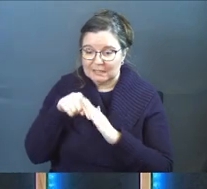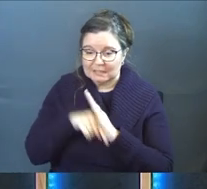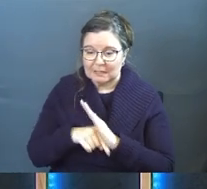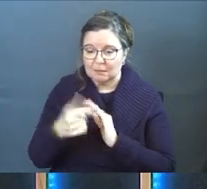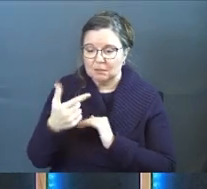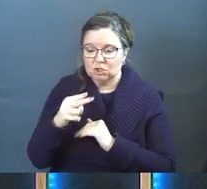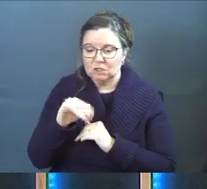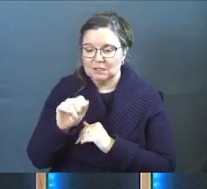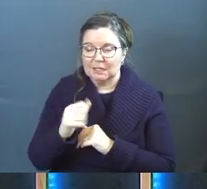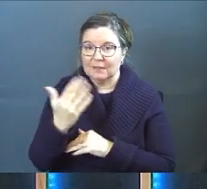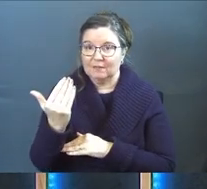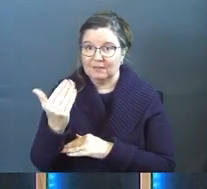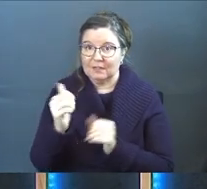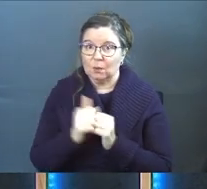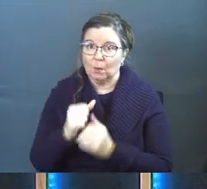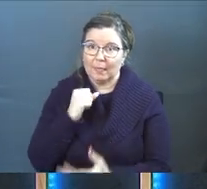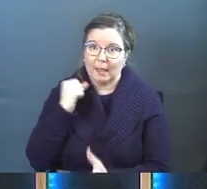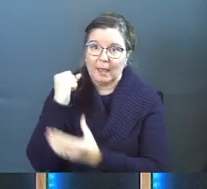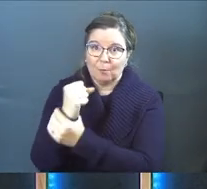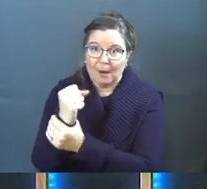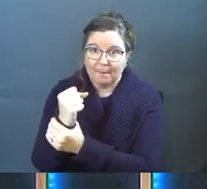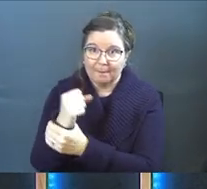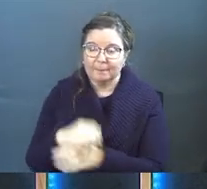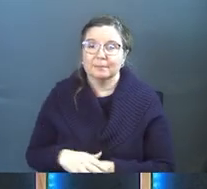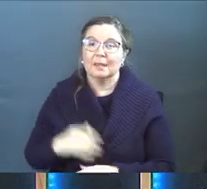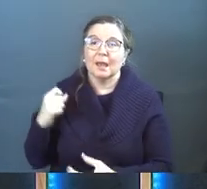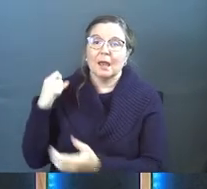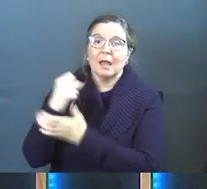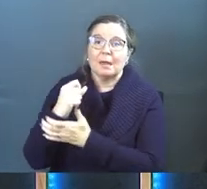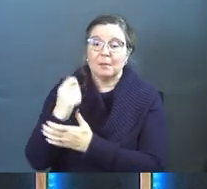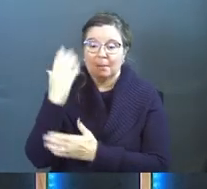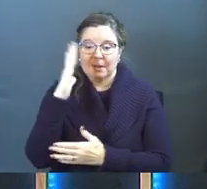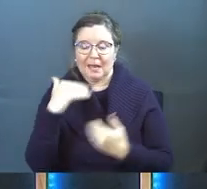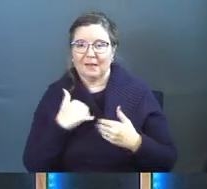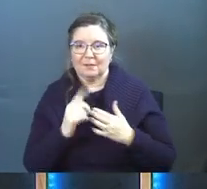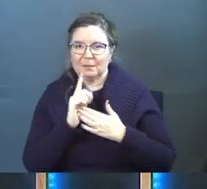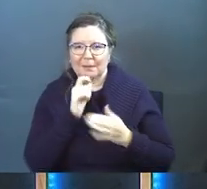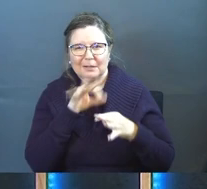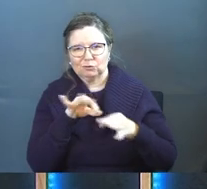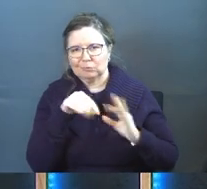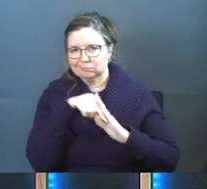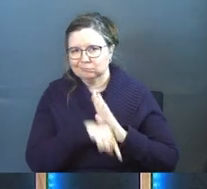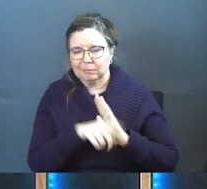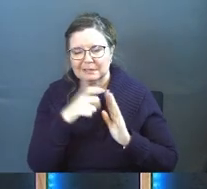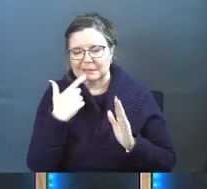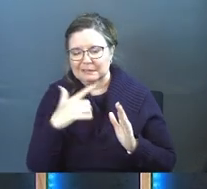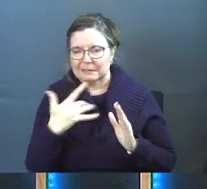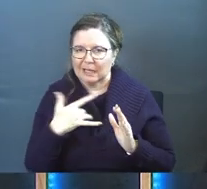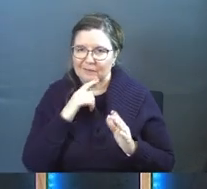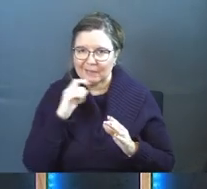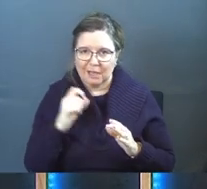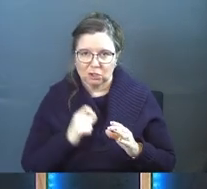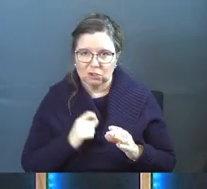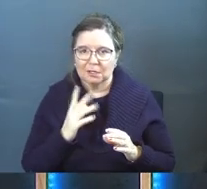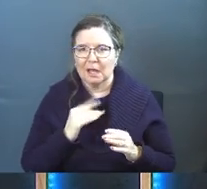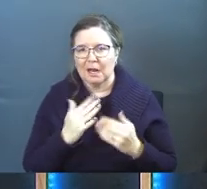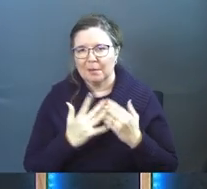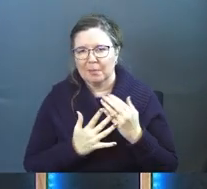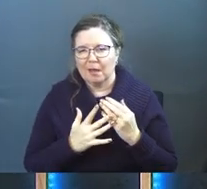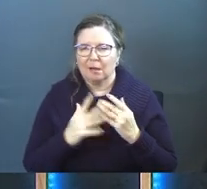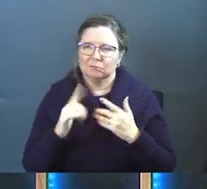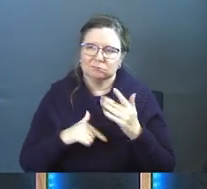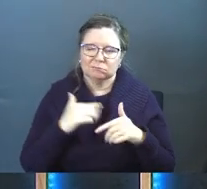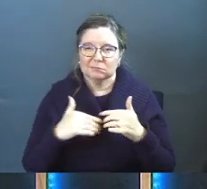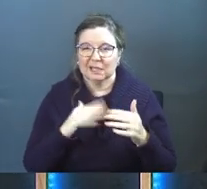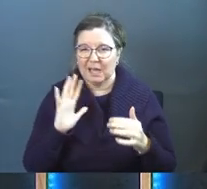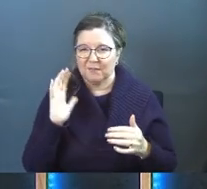Genesis chapter 15 with Abraham. Abraham and God have this moment, and I'm not going to describe the whole thing to you because it's kind of ancient and blood ritual